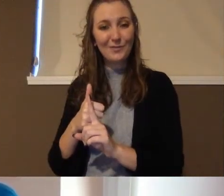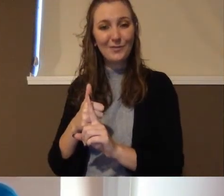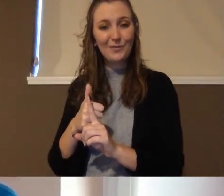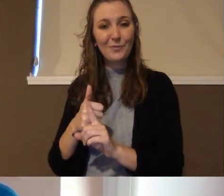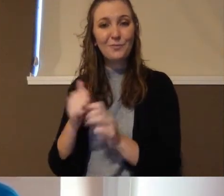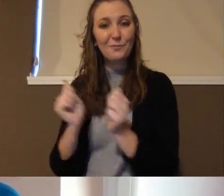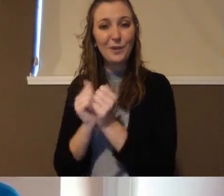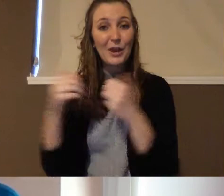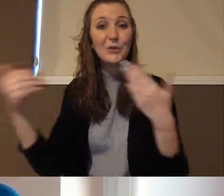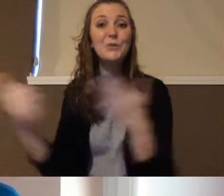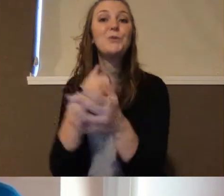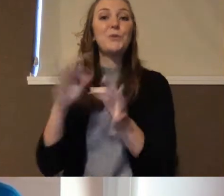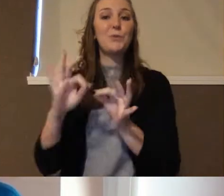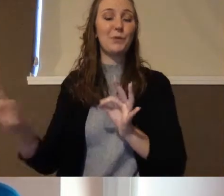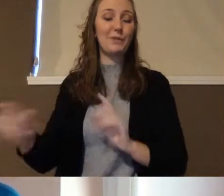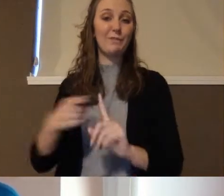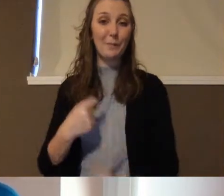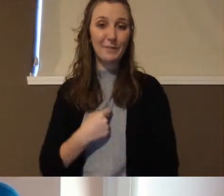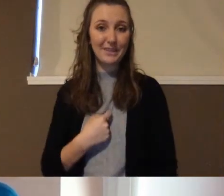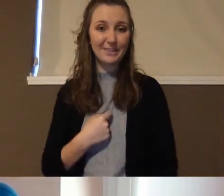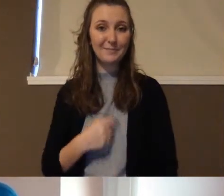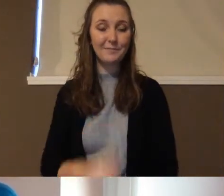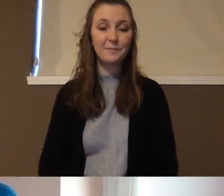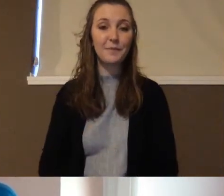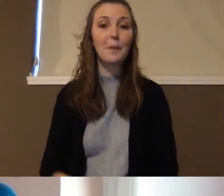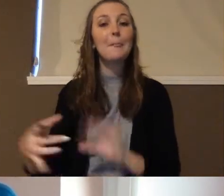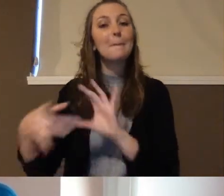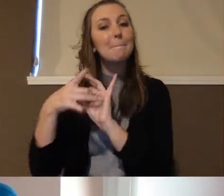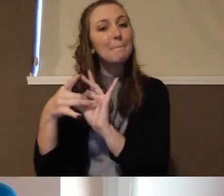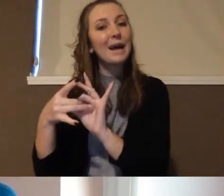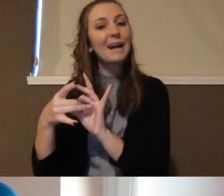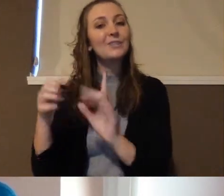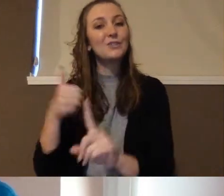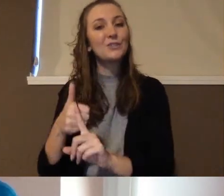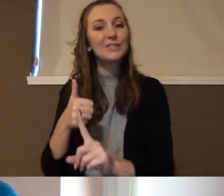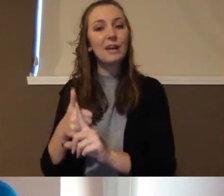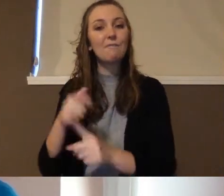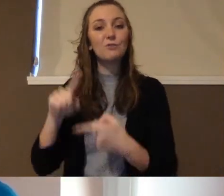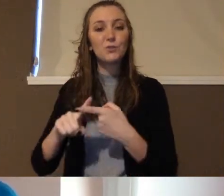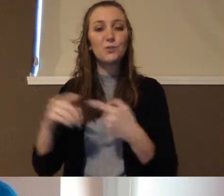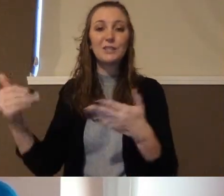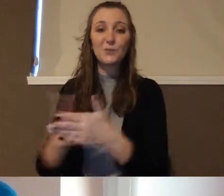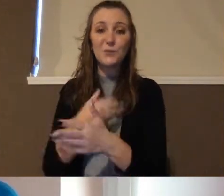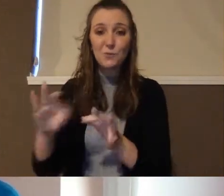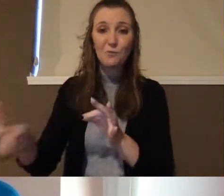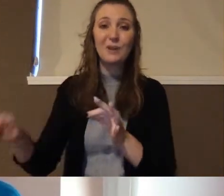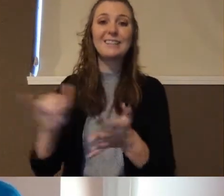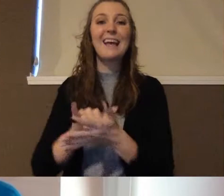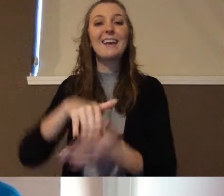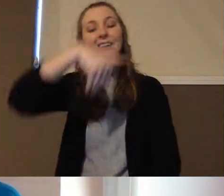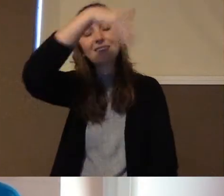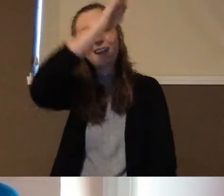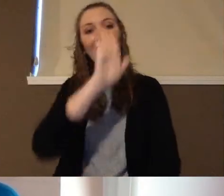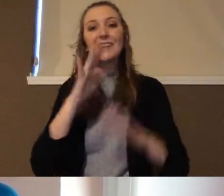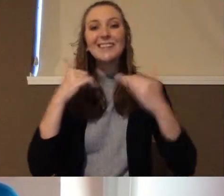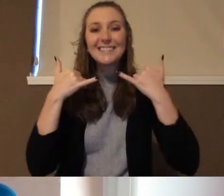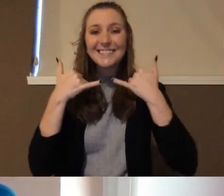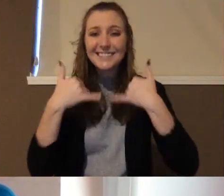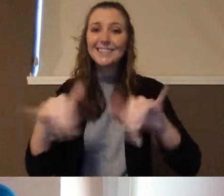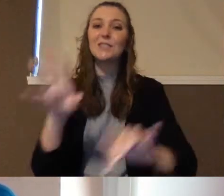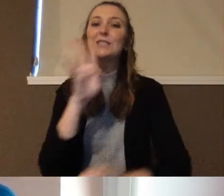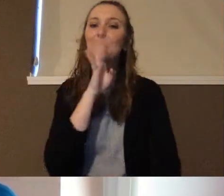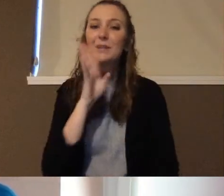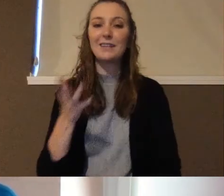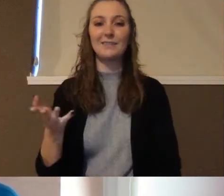Bind yourselves to this word that God is still speaking. God is speaking a